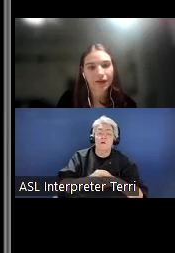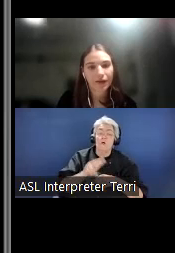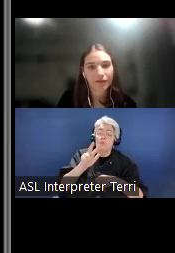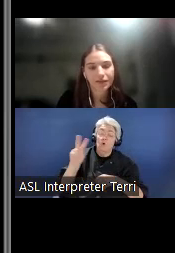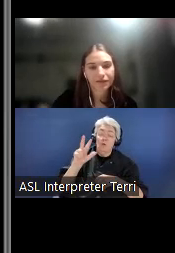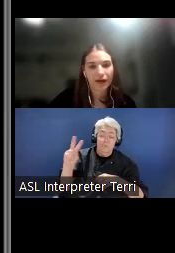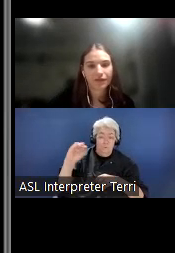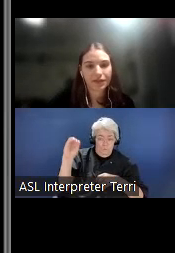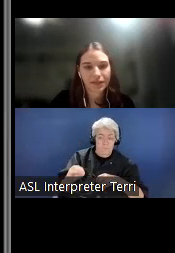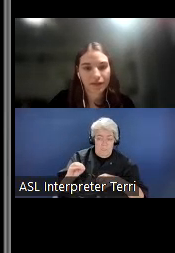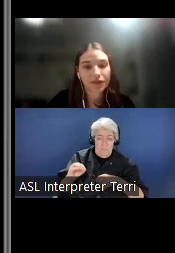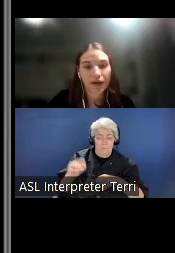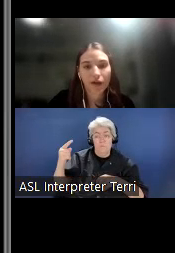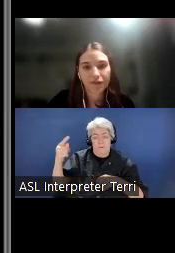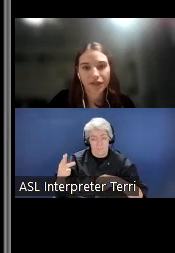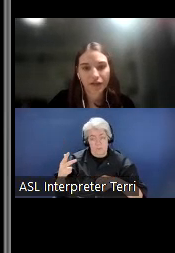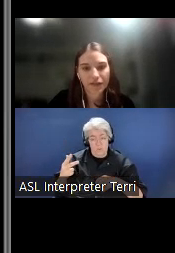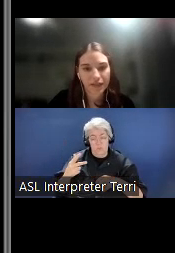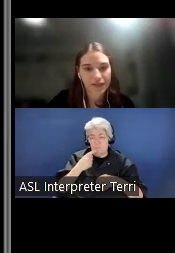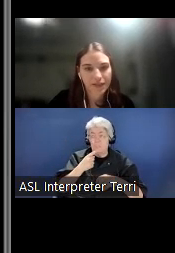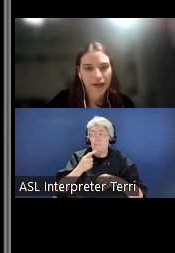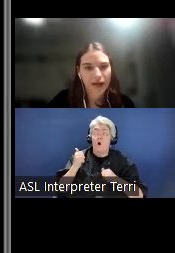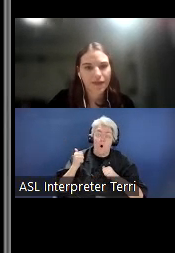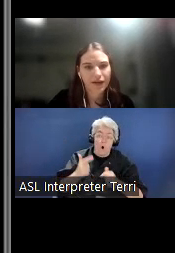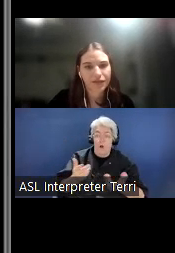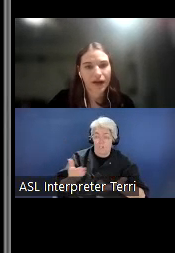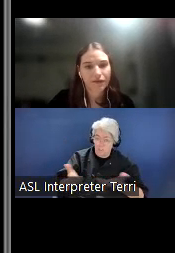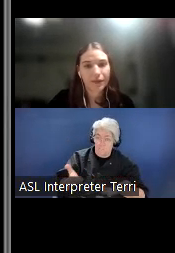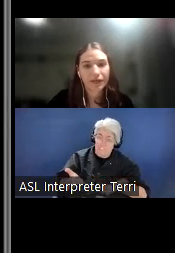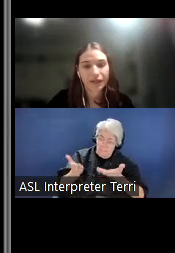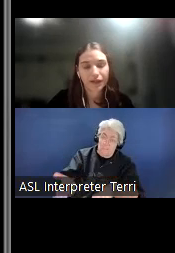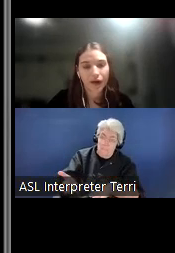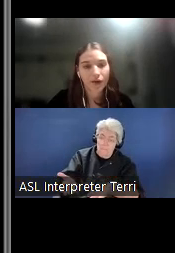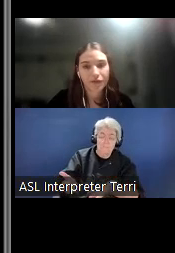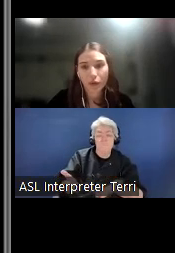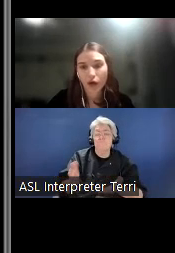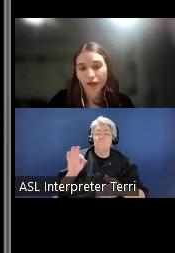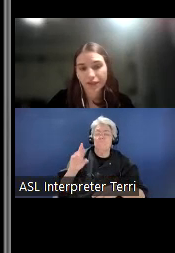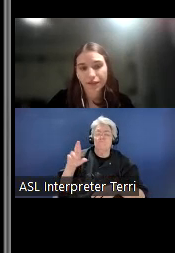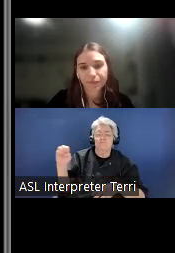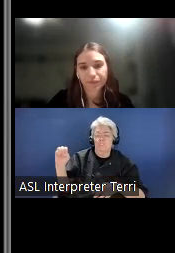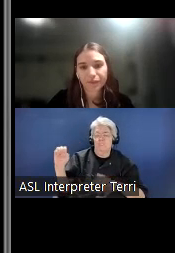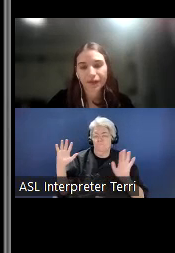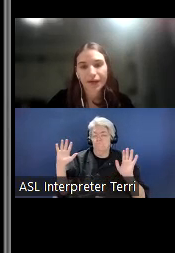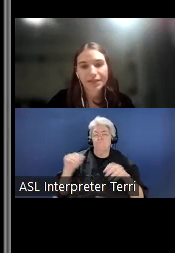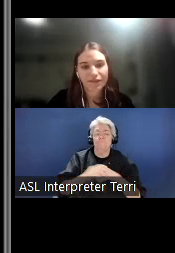32% said all of the all of the services that a survivor may need are of no